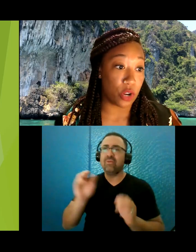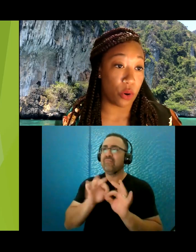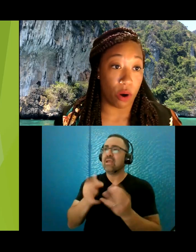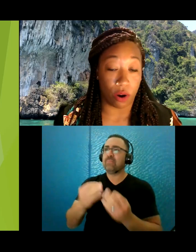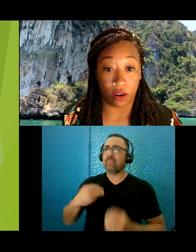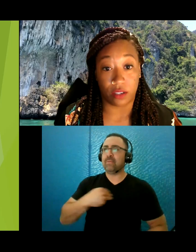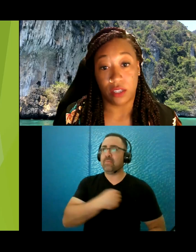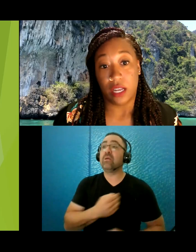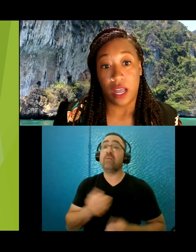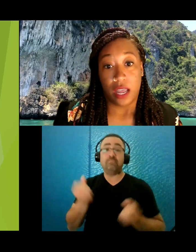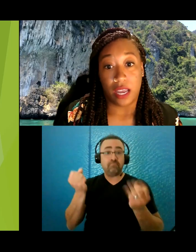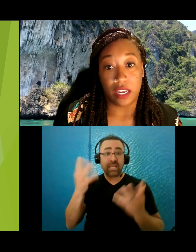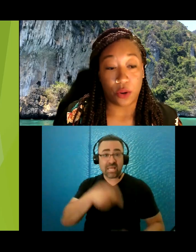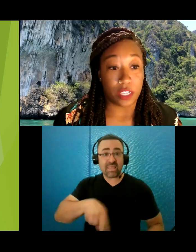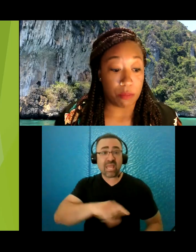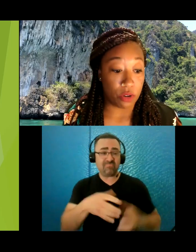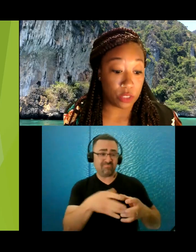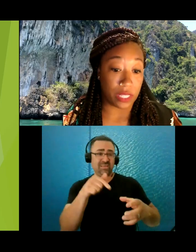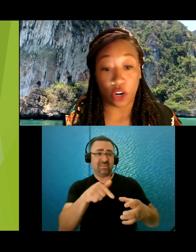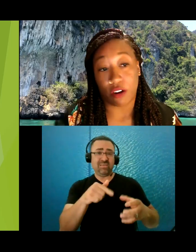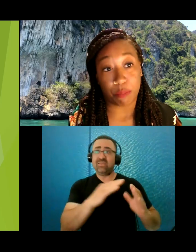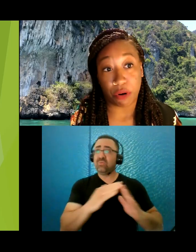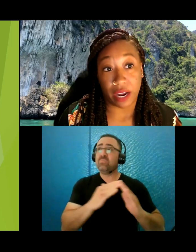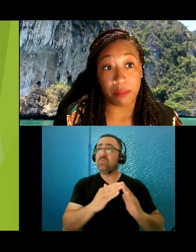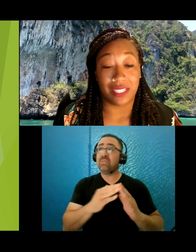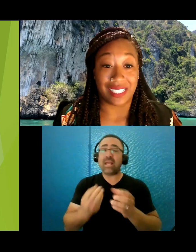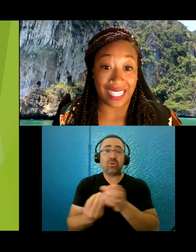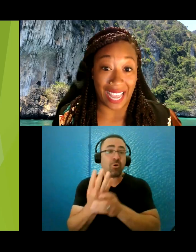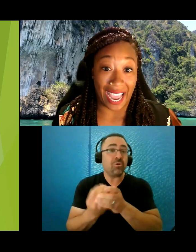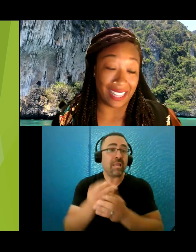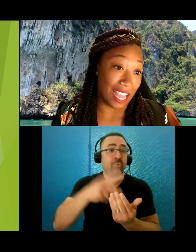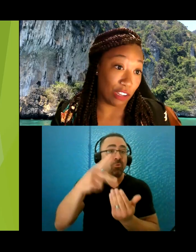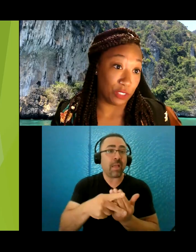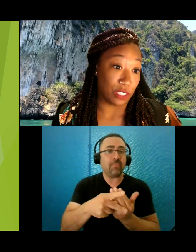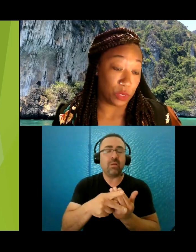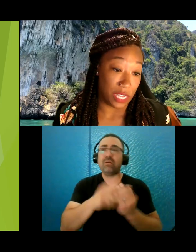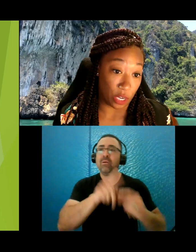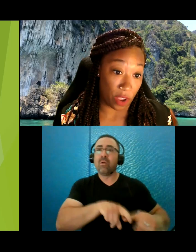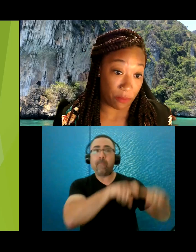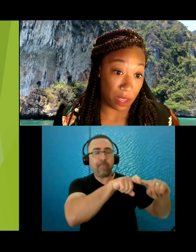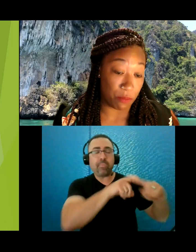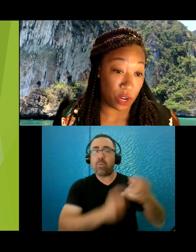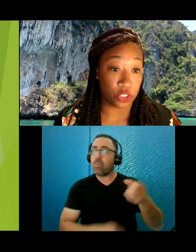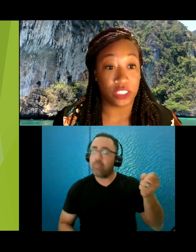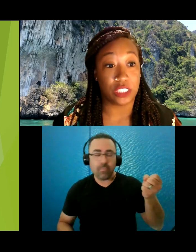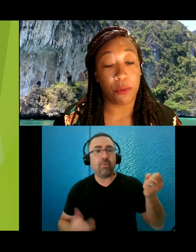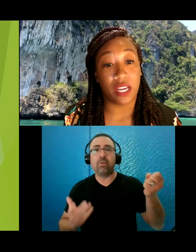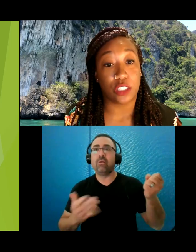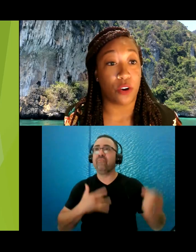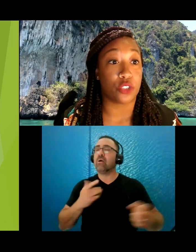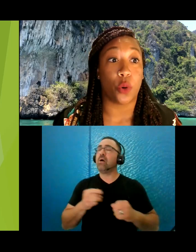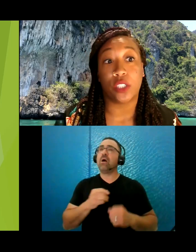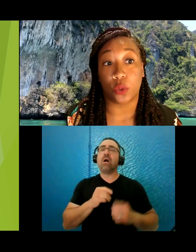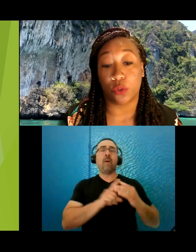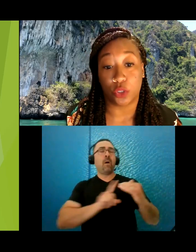them, are, in the communities with like gardening programs and things like that. And that all of a sudden was taken away from them, just simple things